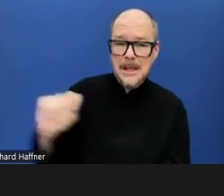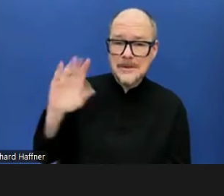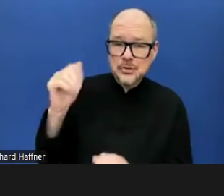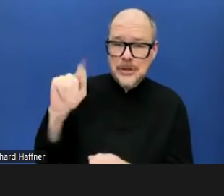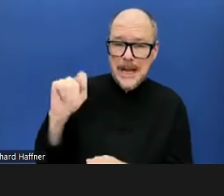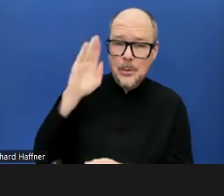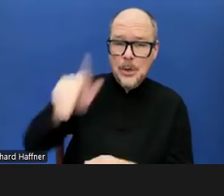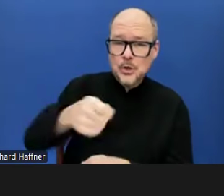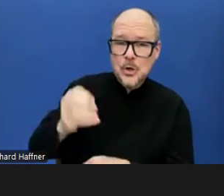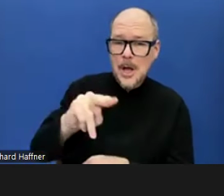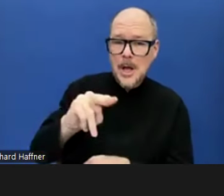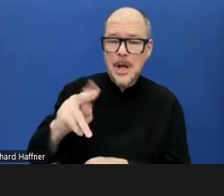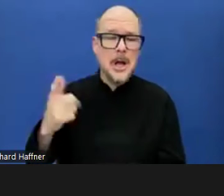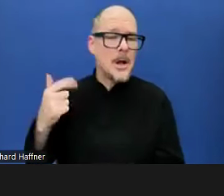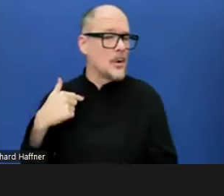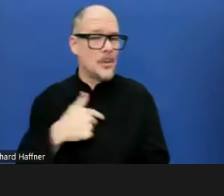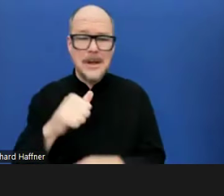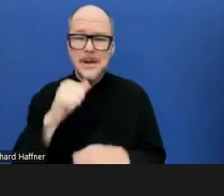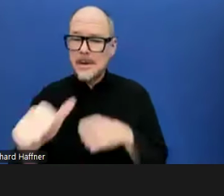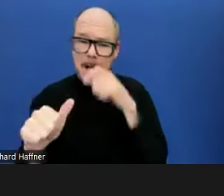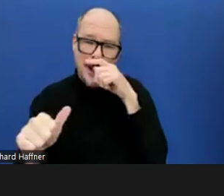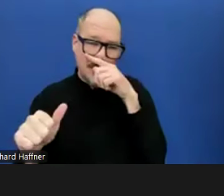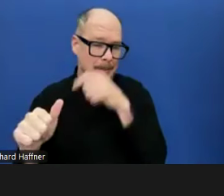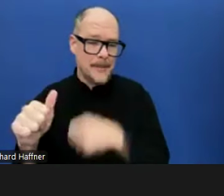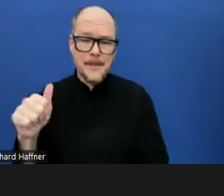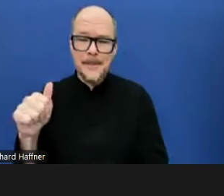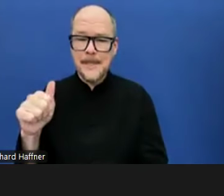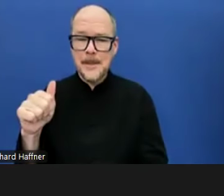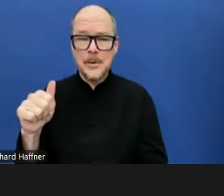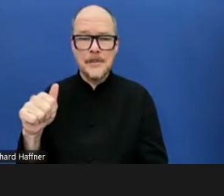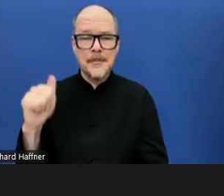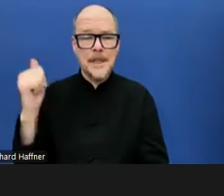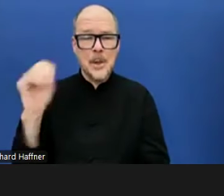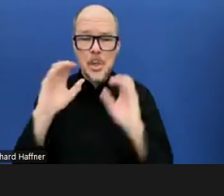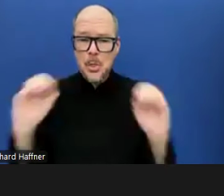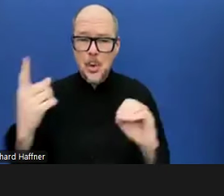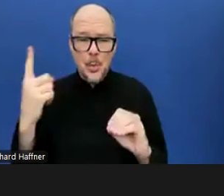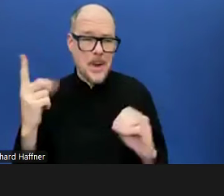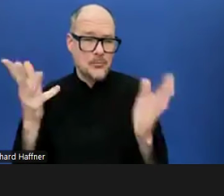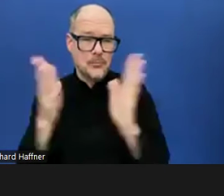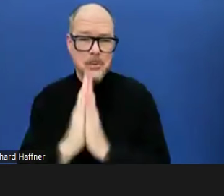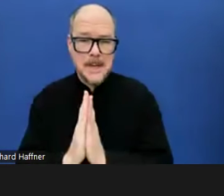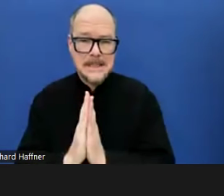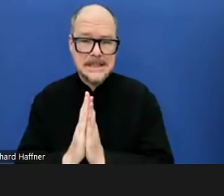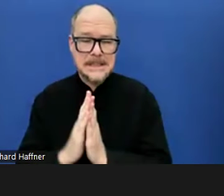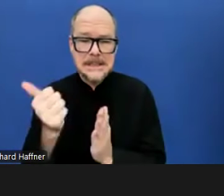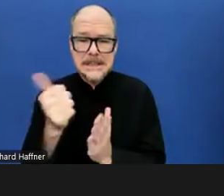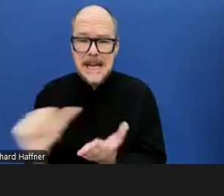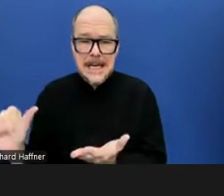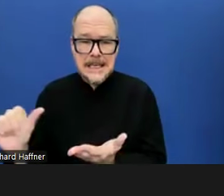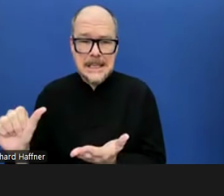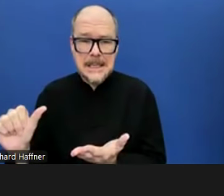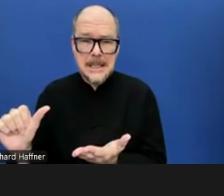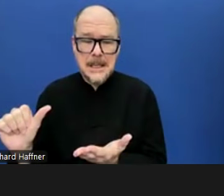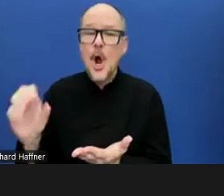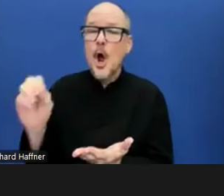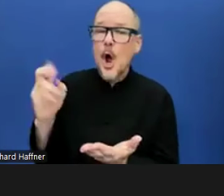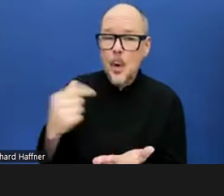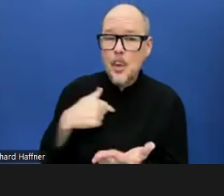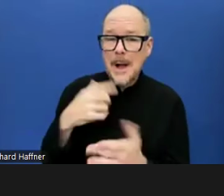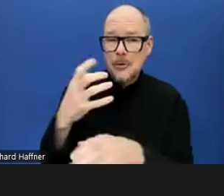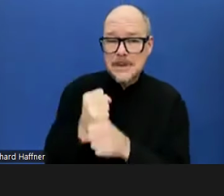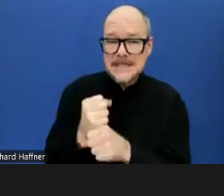We are not enabling the chat. No one requested any. Oh, I received a